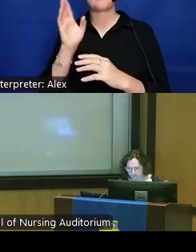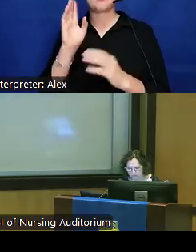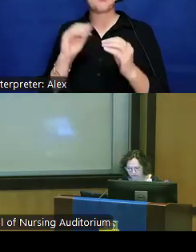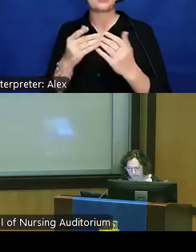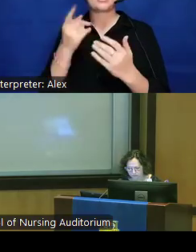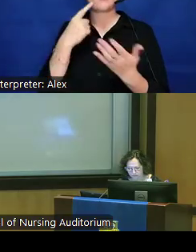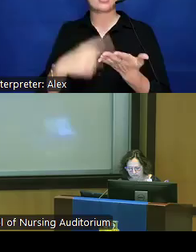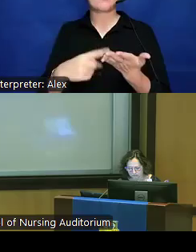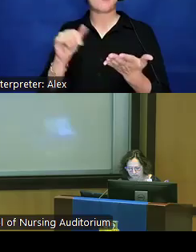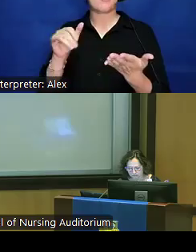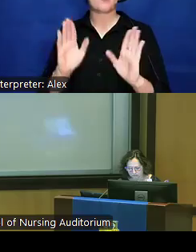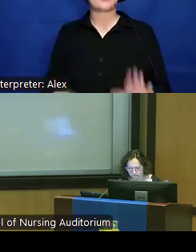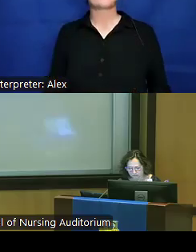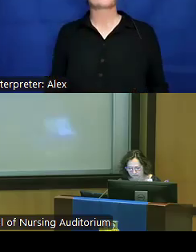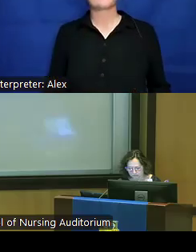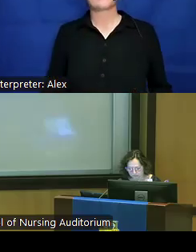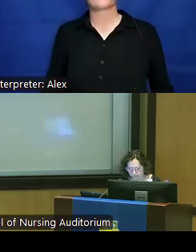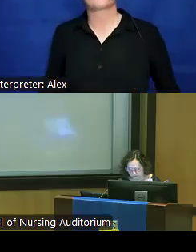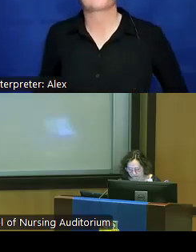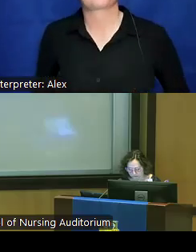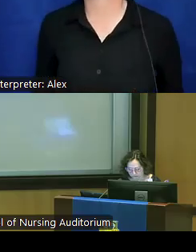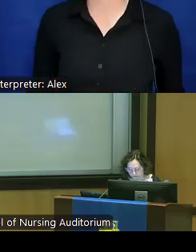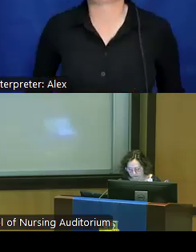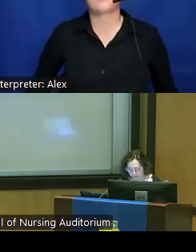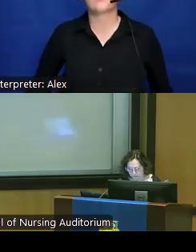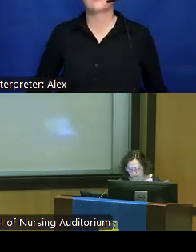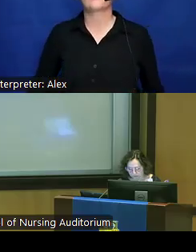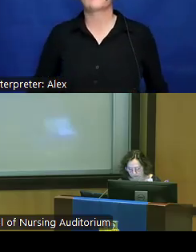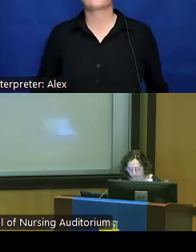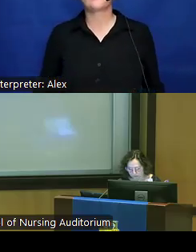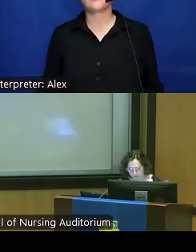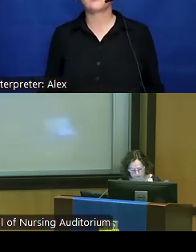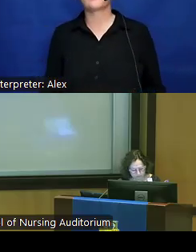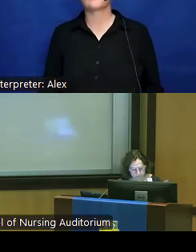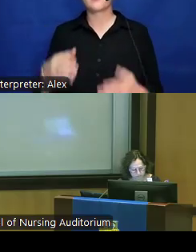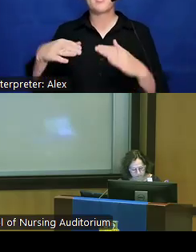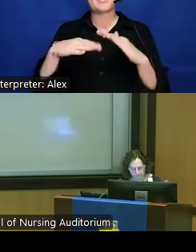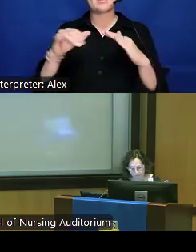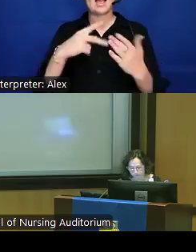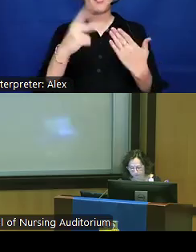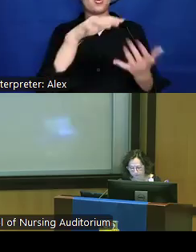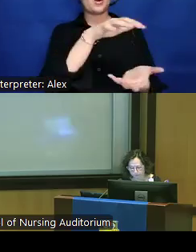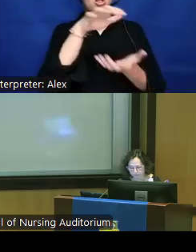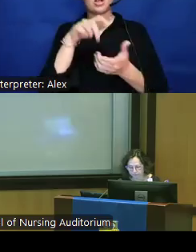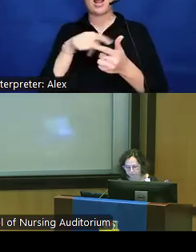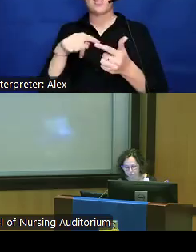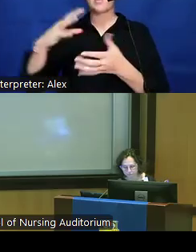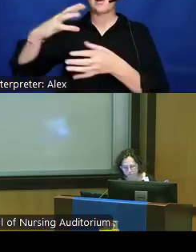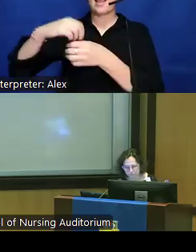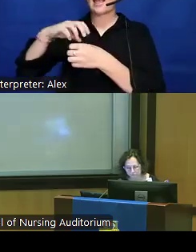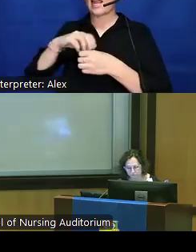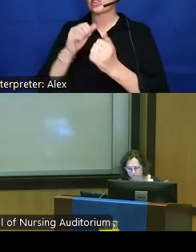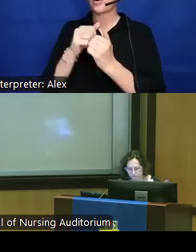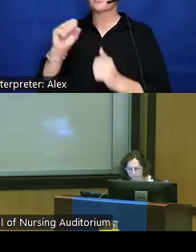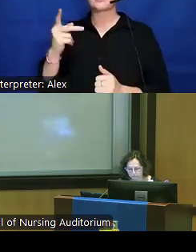way. But we basically took that program and we engaged with stakeholders to adapt it and modify